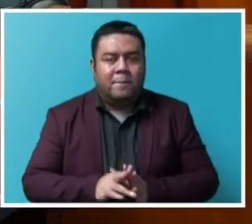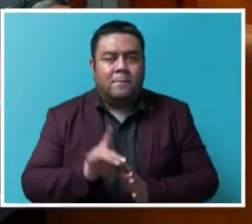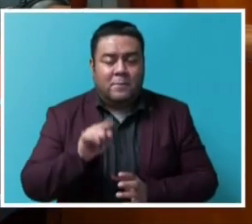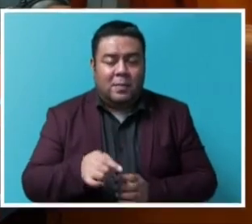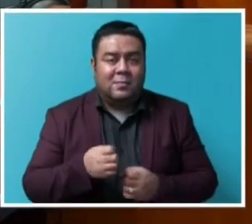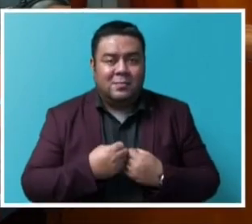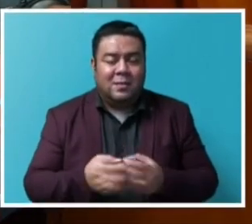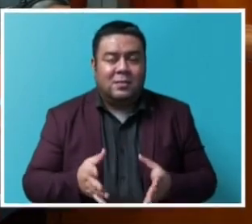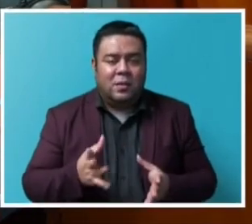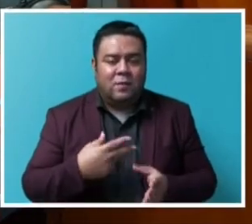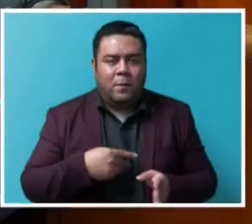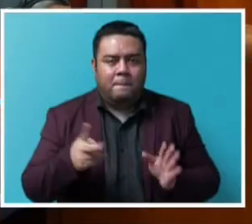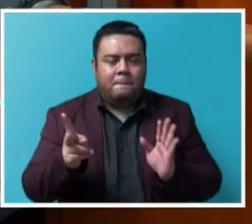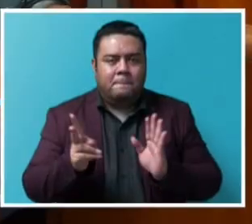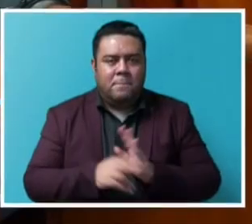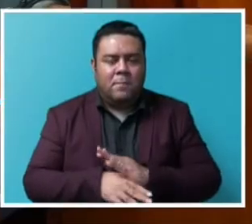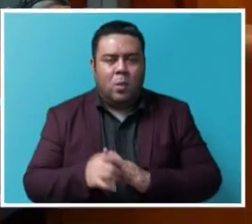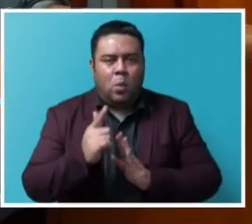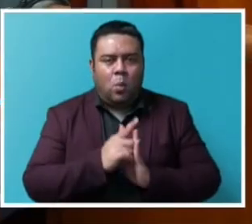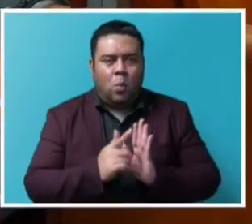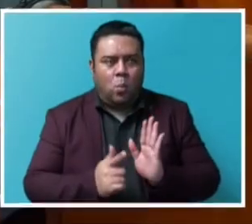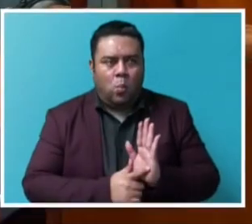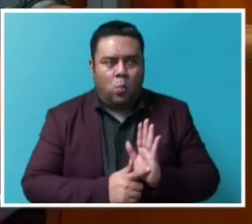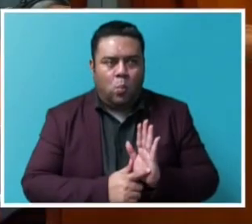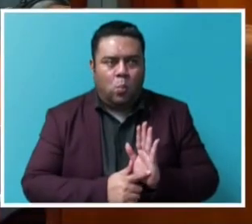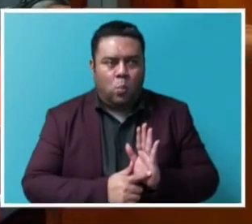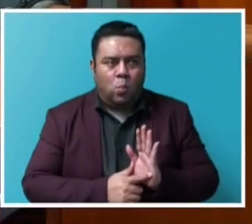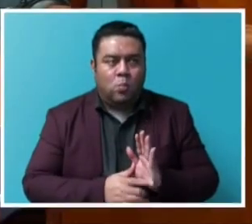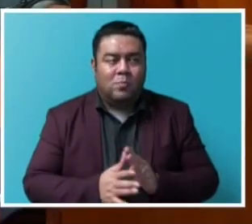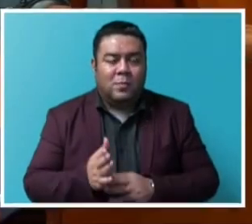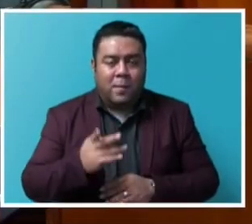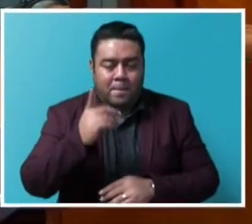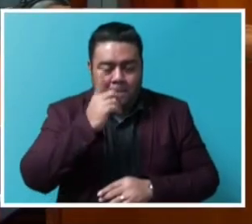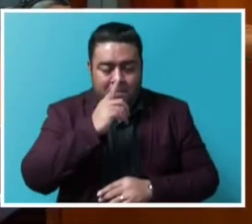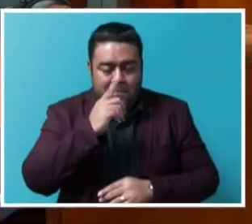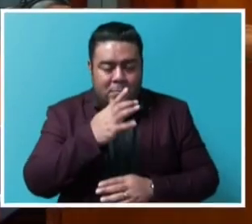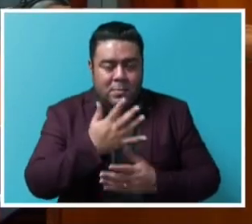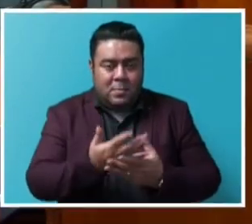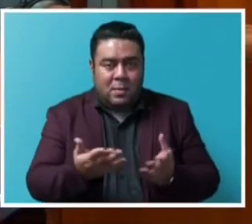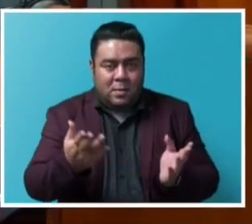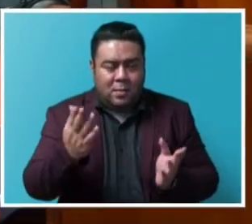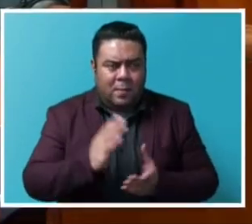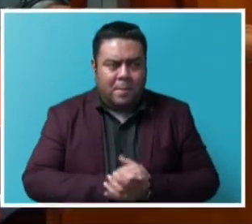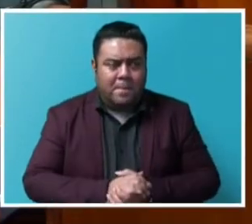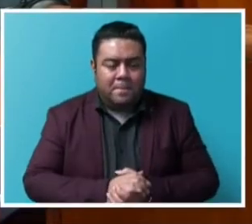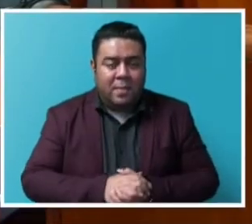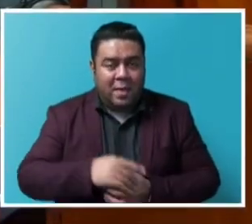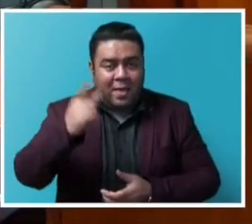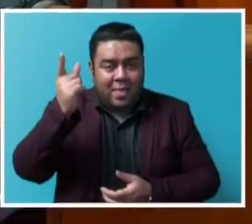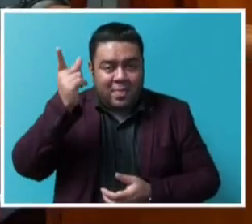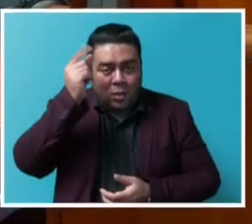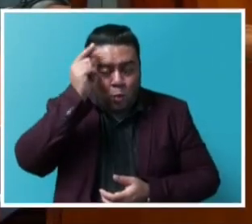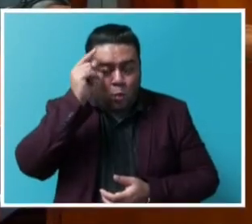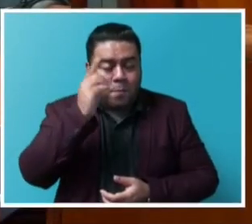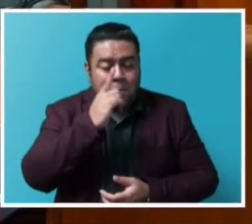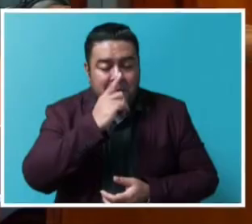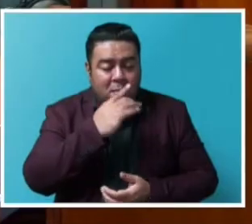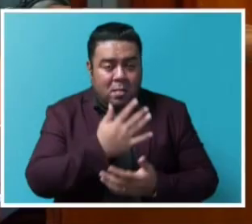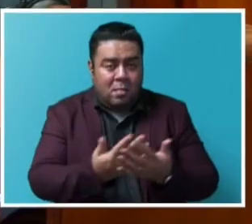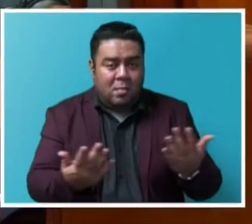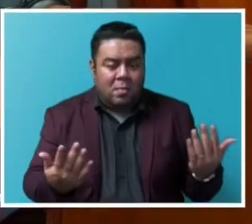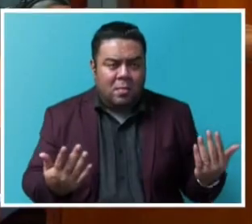starts from the parent law. Indigenous Fijians, the Toke, have been